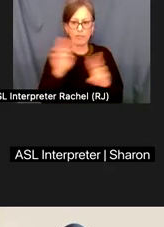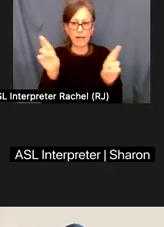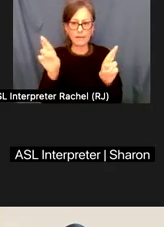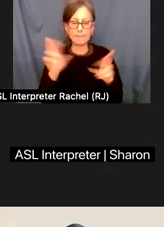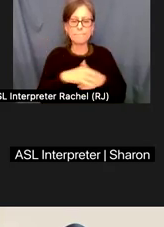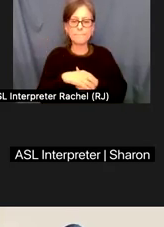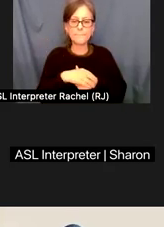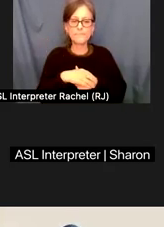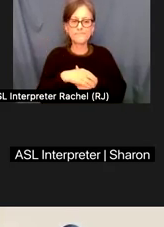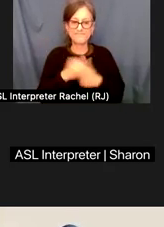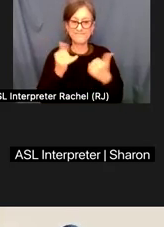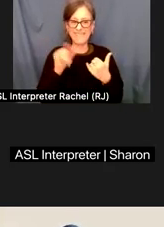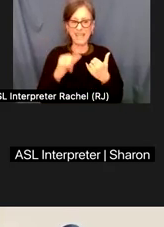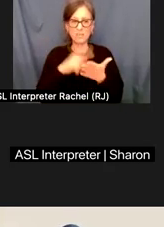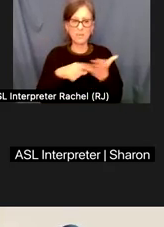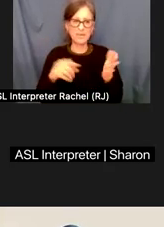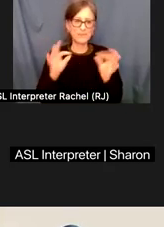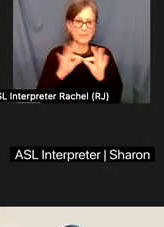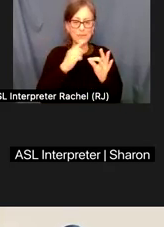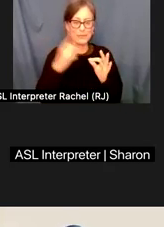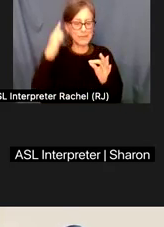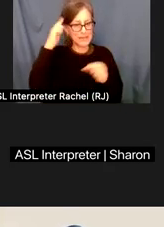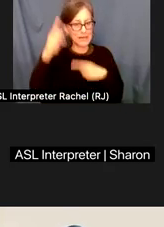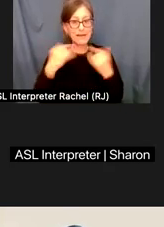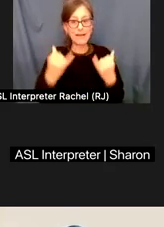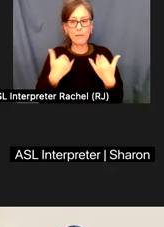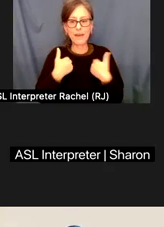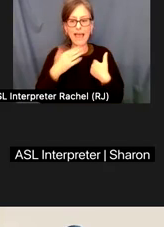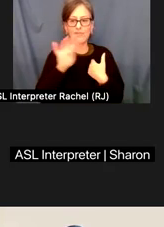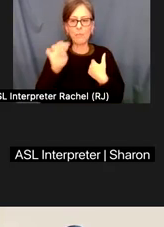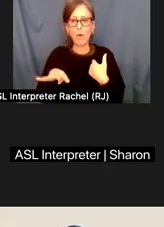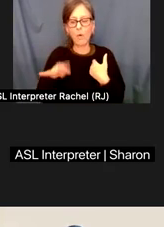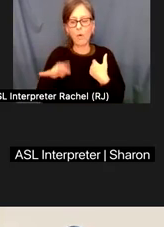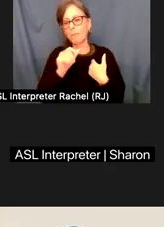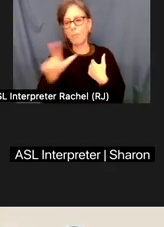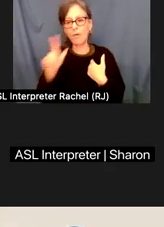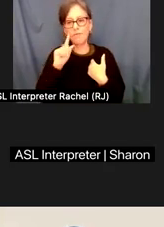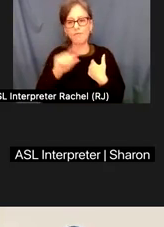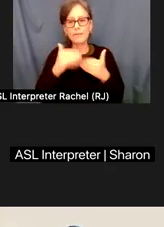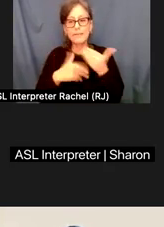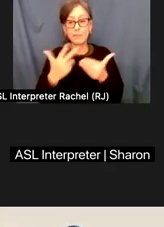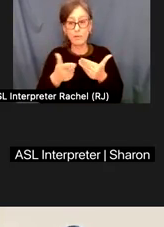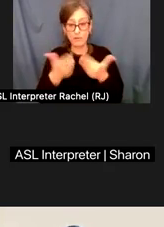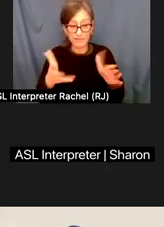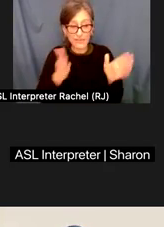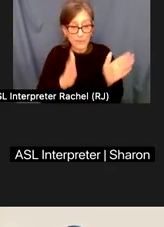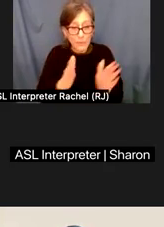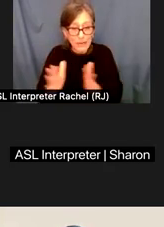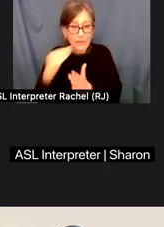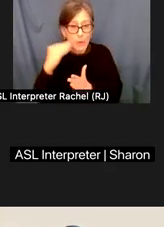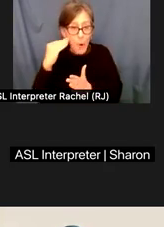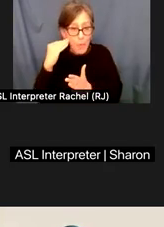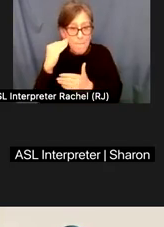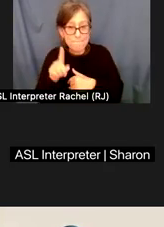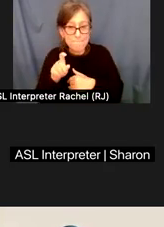those are some of the things to think about. And it looks like we have a poll now for step 3. So have you organized supplies at home?